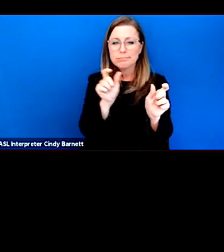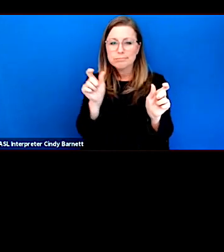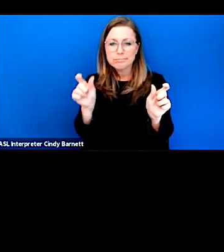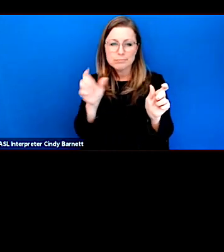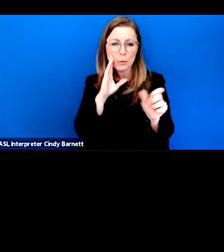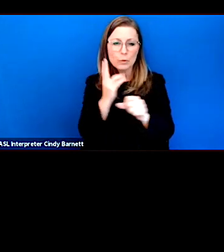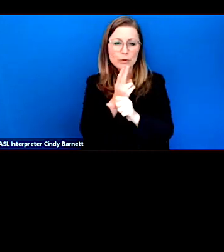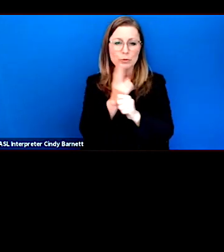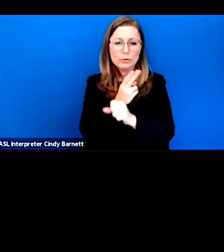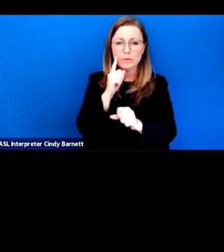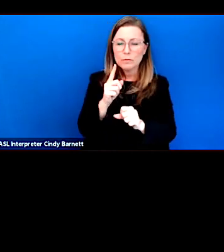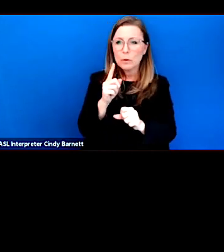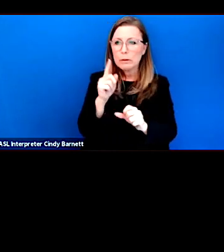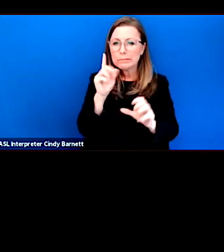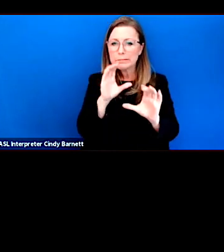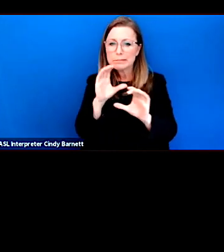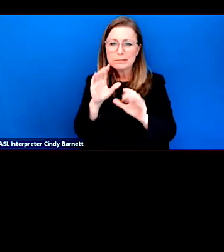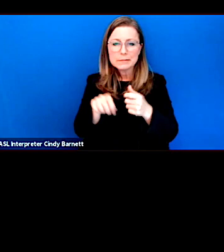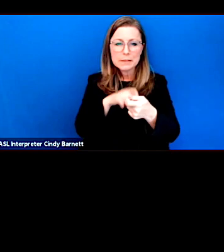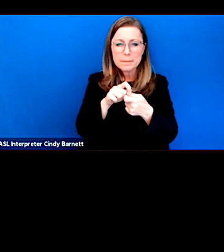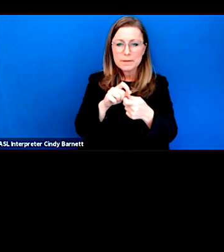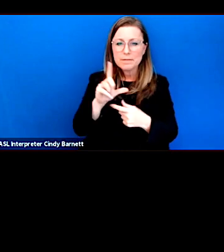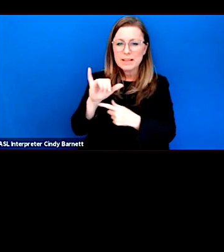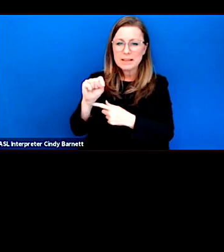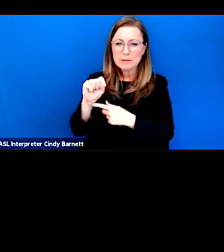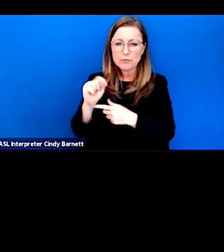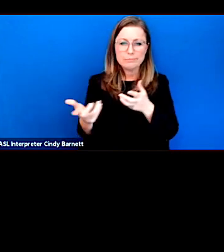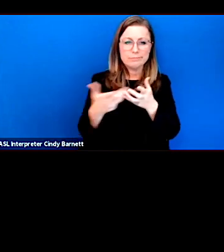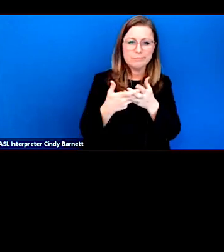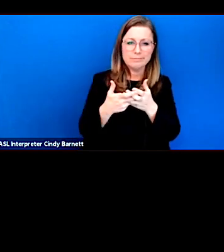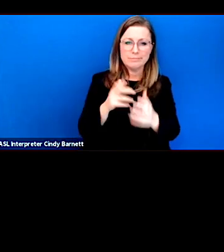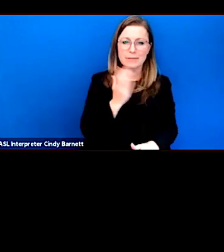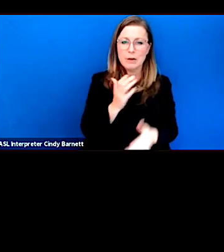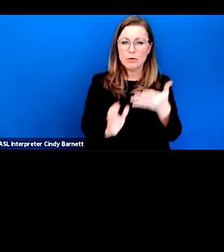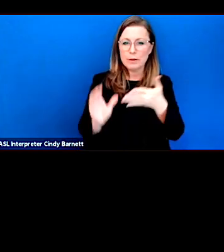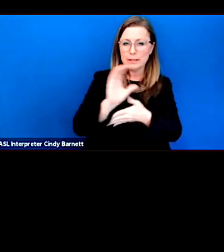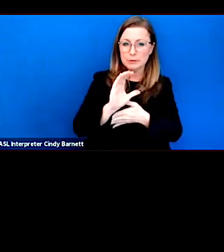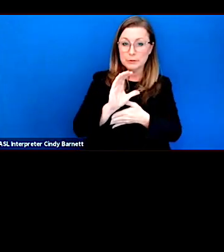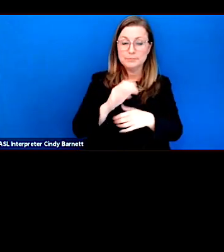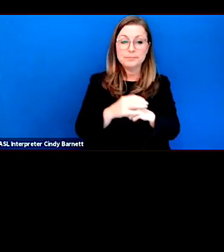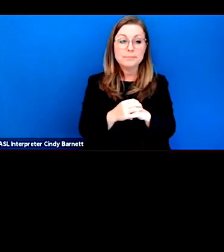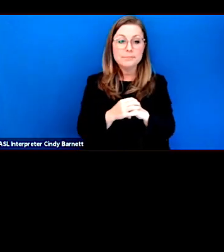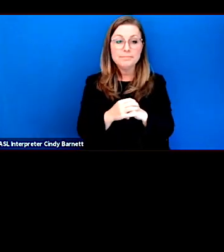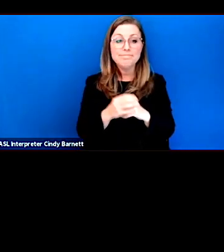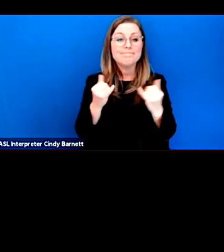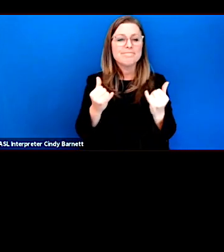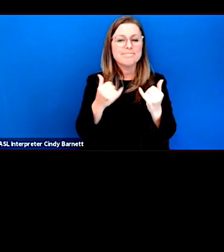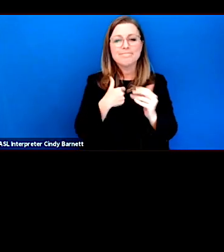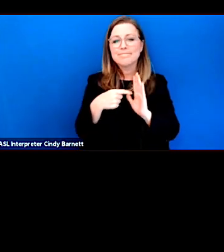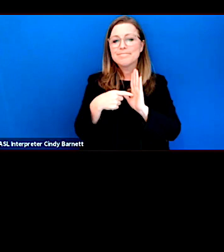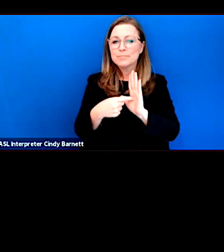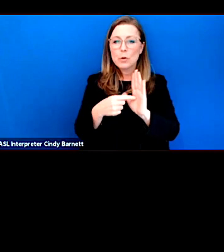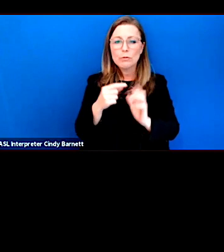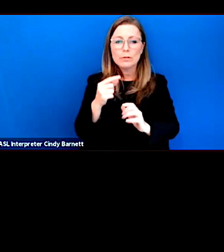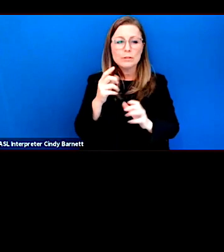criteria. Let's talk a bit about the importance of selecting search engines for a metasynthesis.